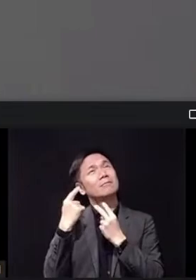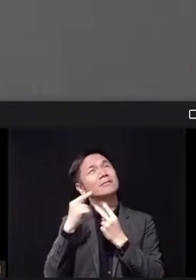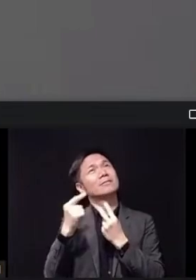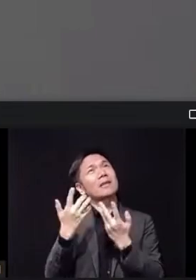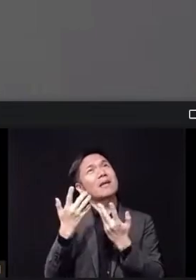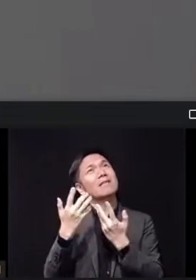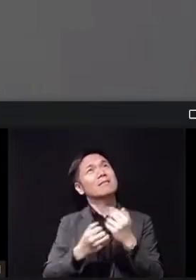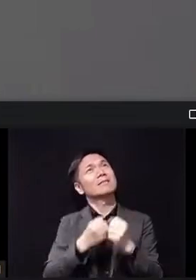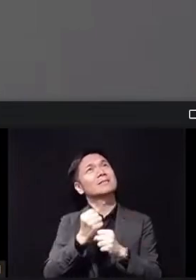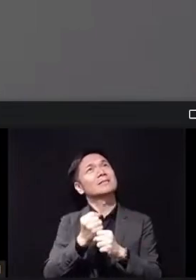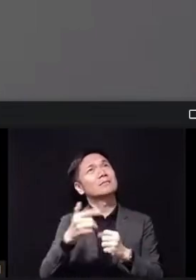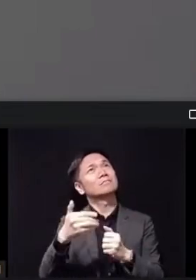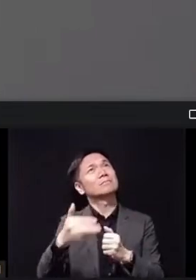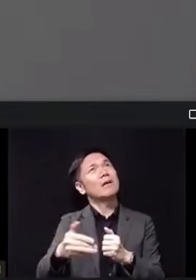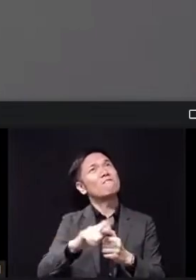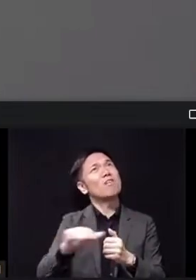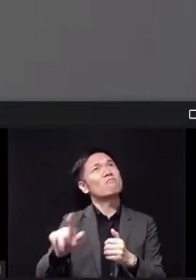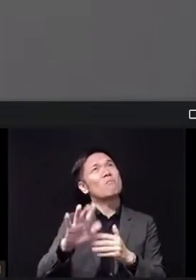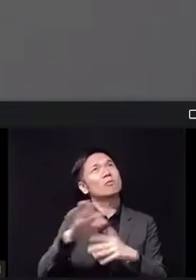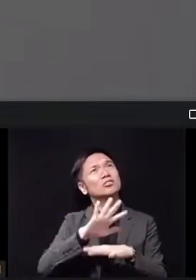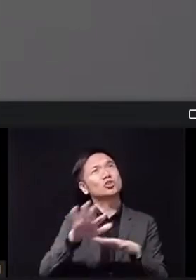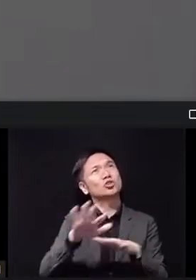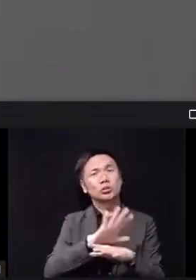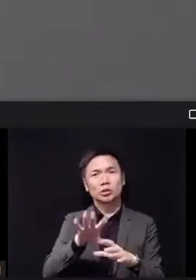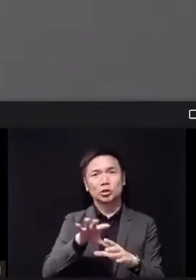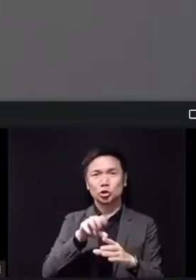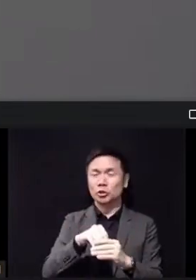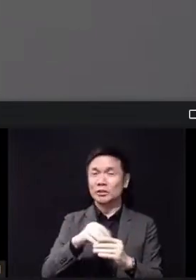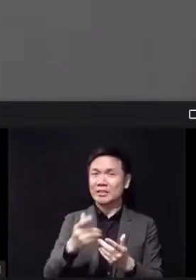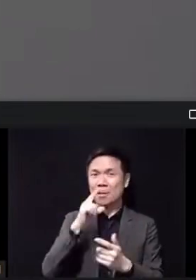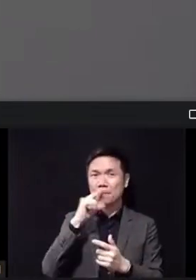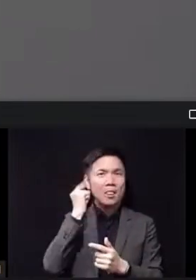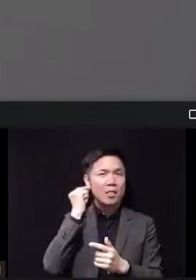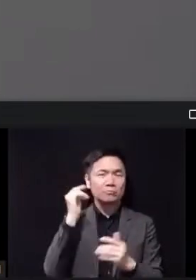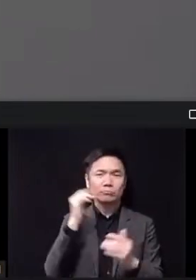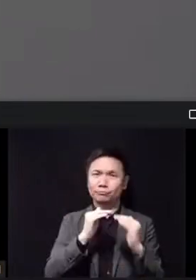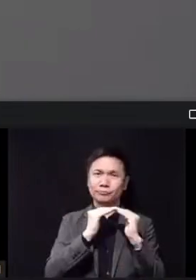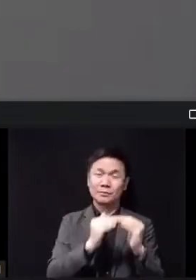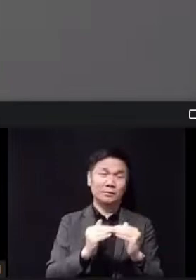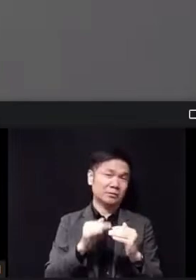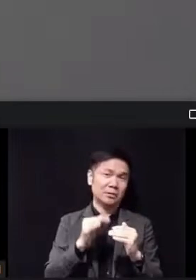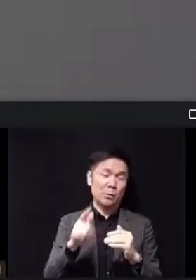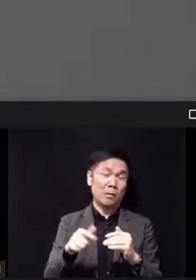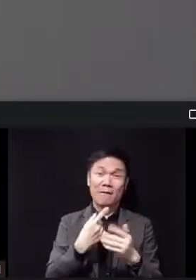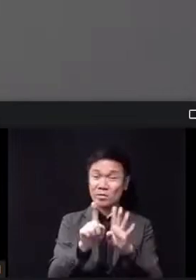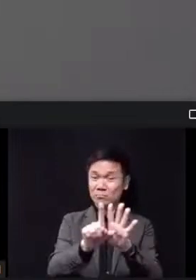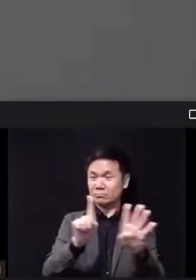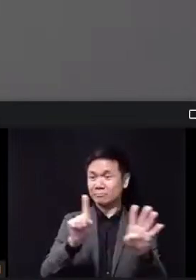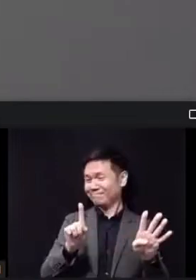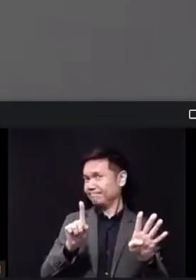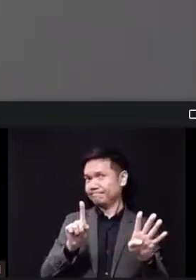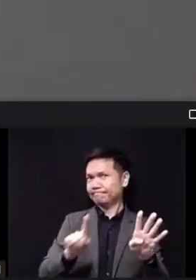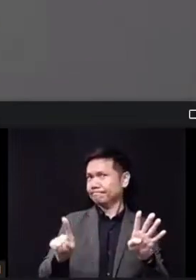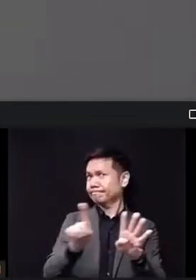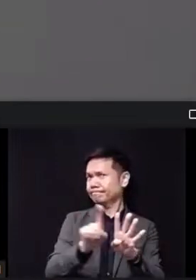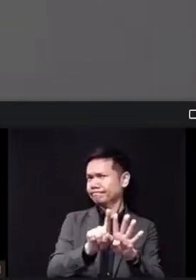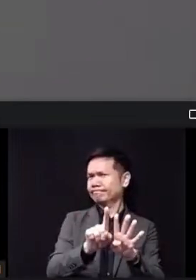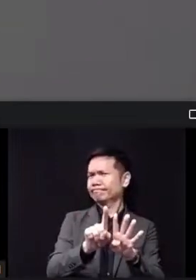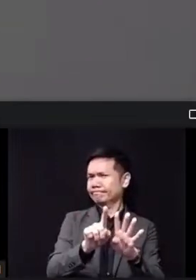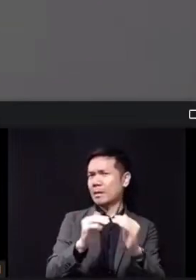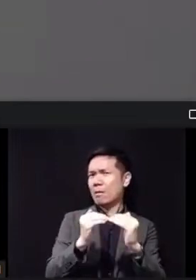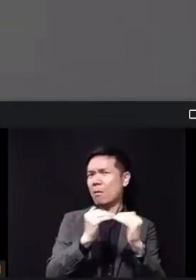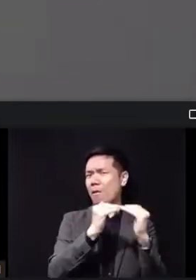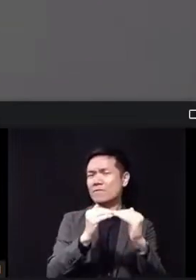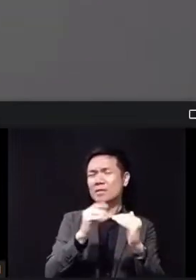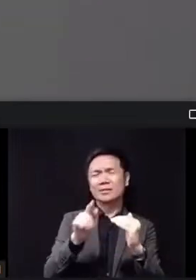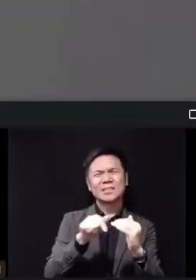gender equality, and social inclusion. It will be one that leaves no one behind, reiterating the